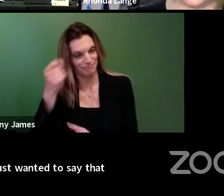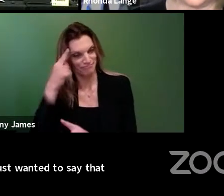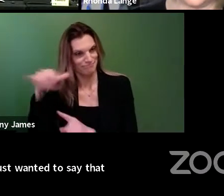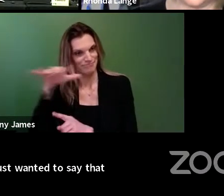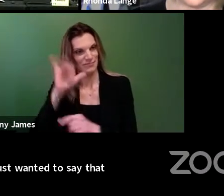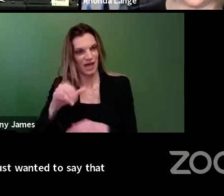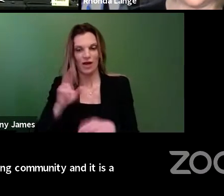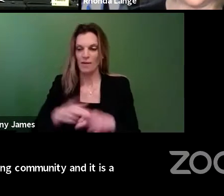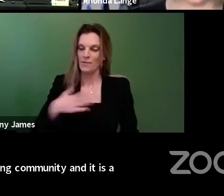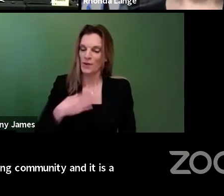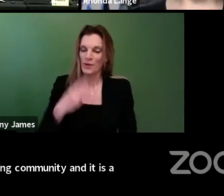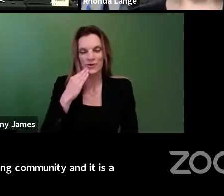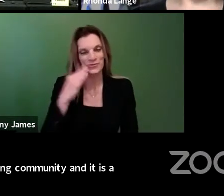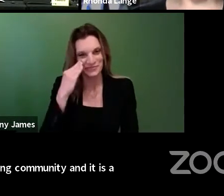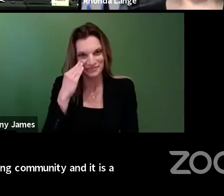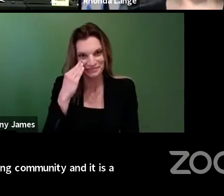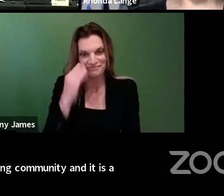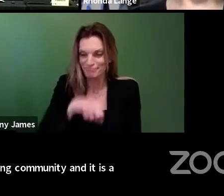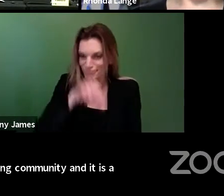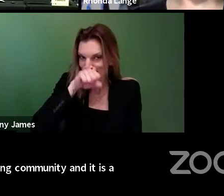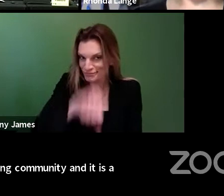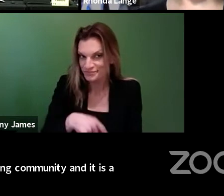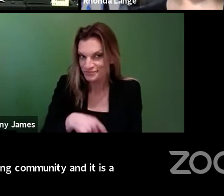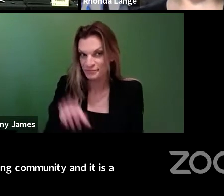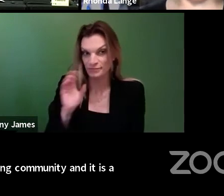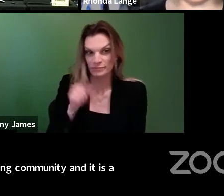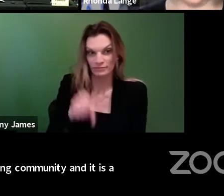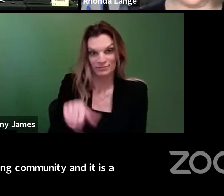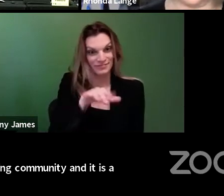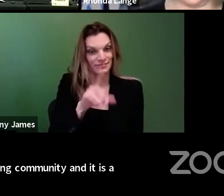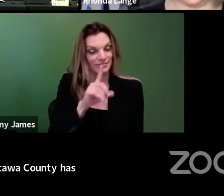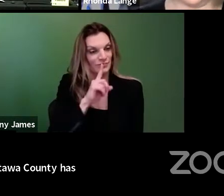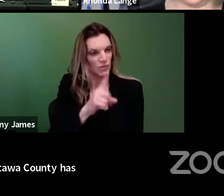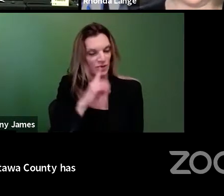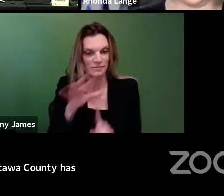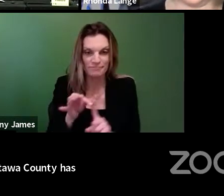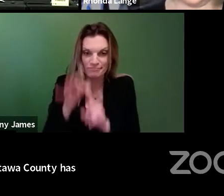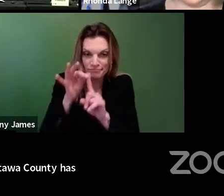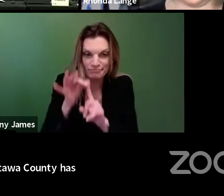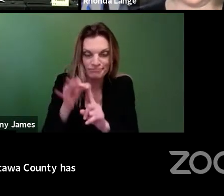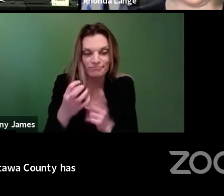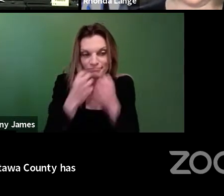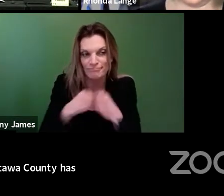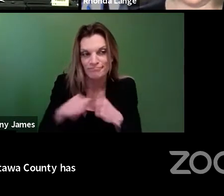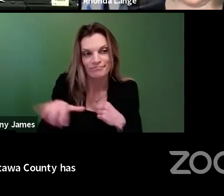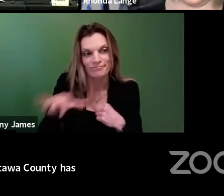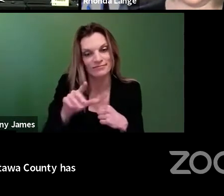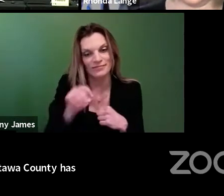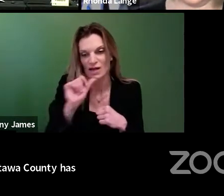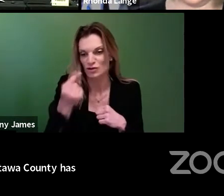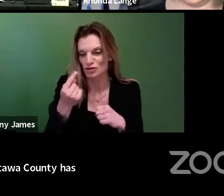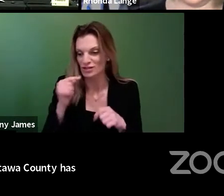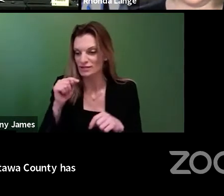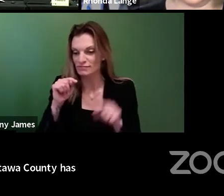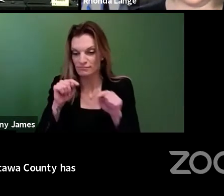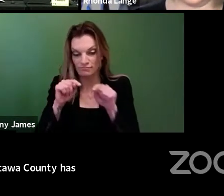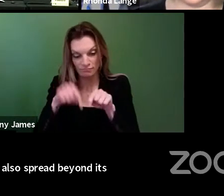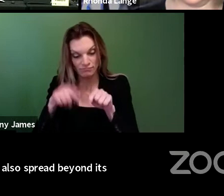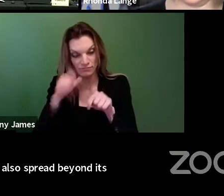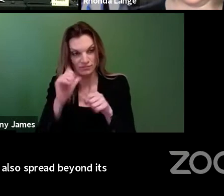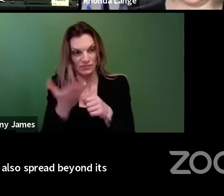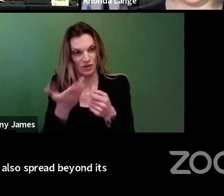call home. Ottawa County has a unique heritage and values that also spread beyond its borders to neighboring